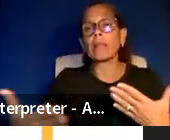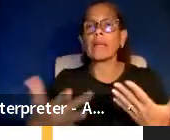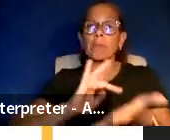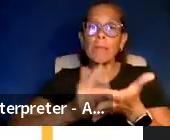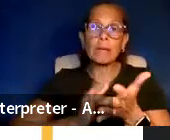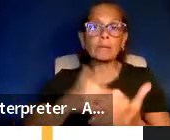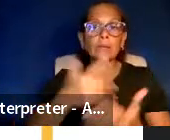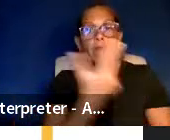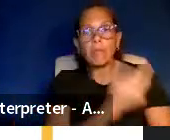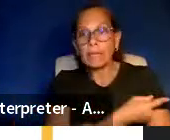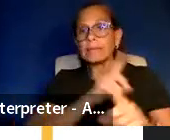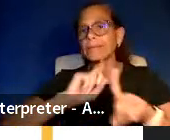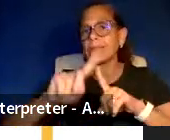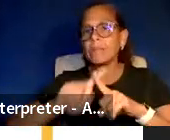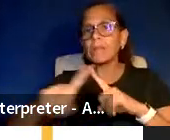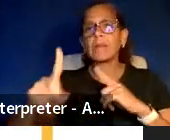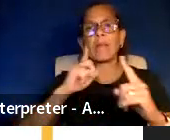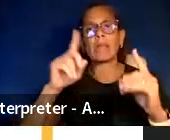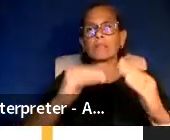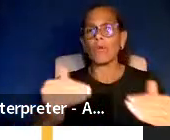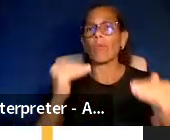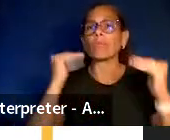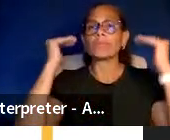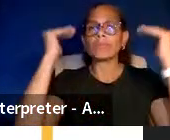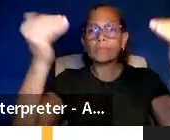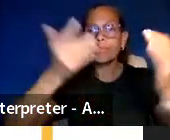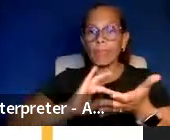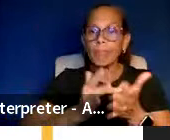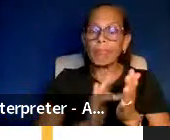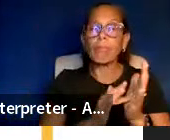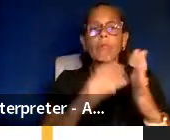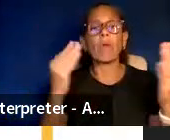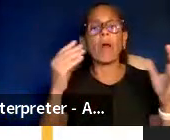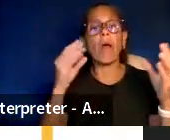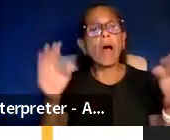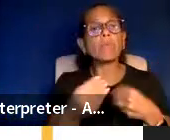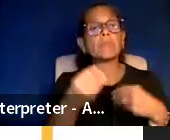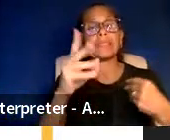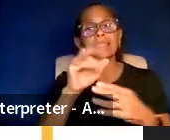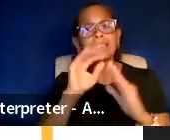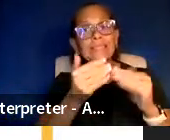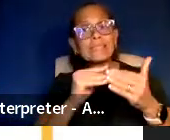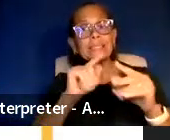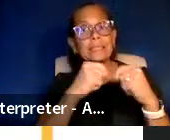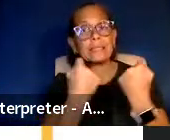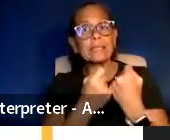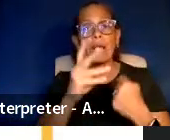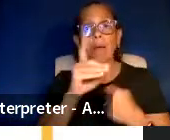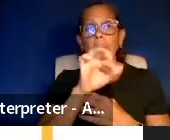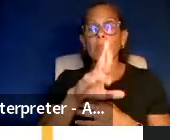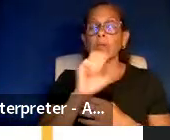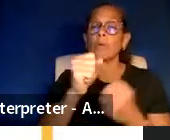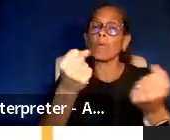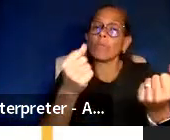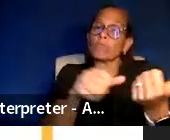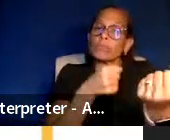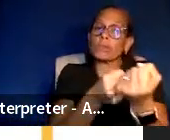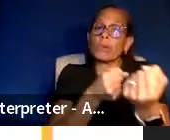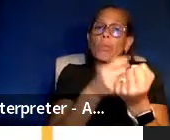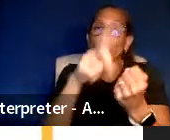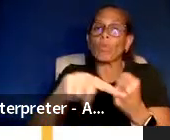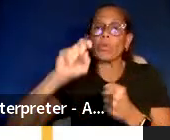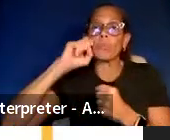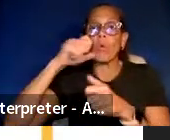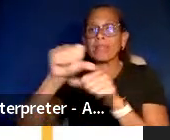medical advancements. A major priority for our office, city team, and mayor's office is to prepare and support Bronxites for these